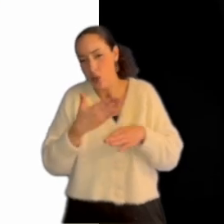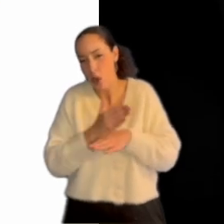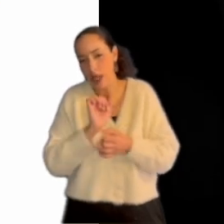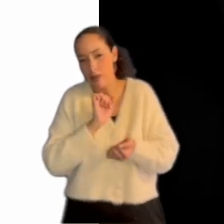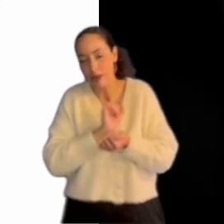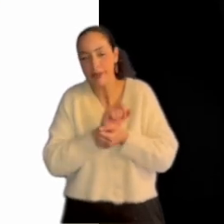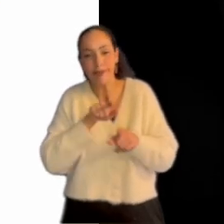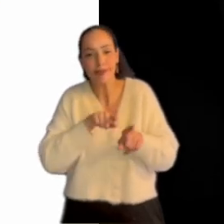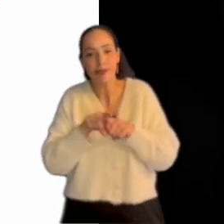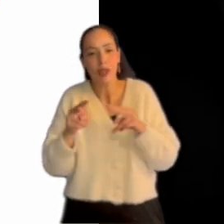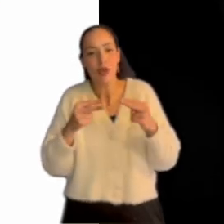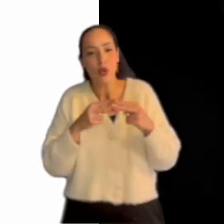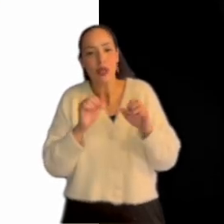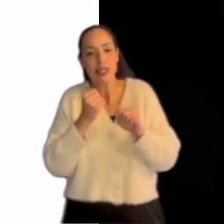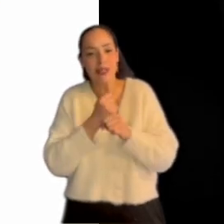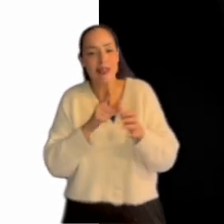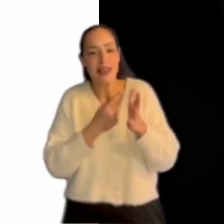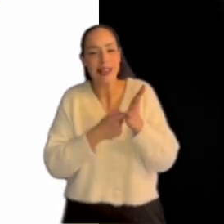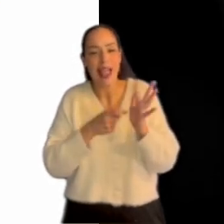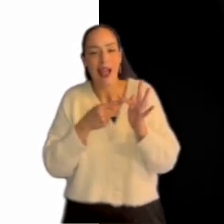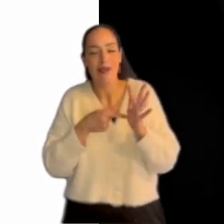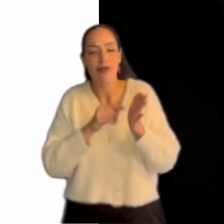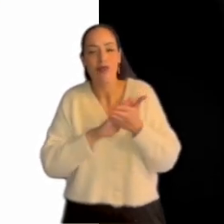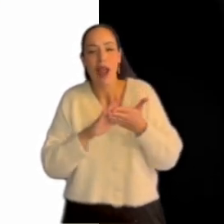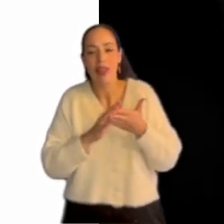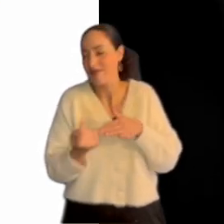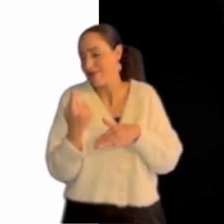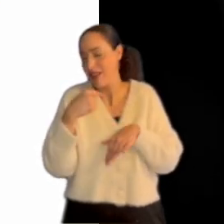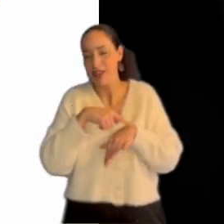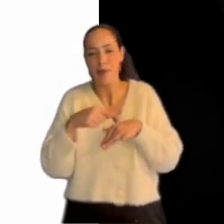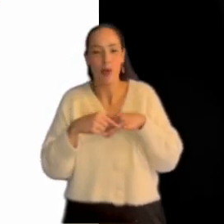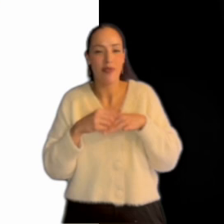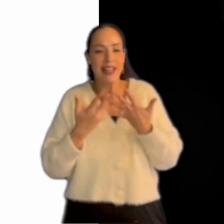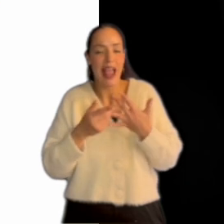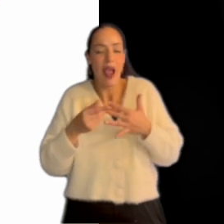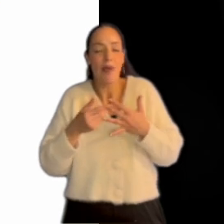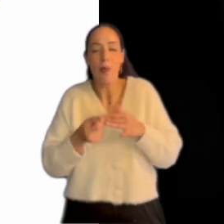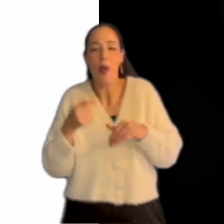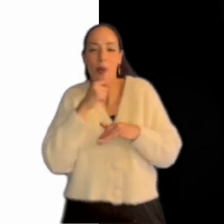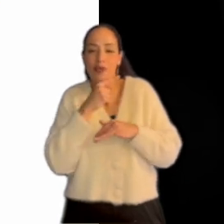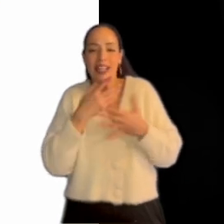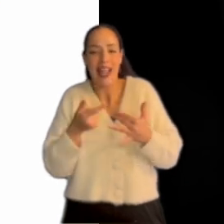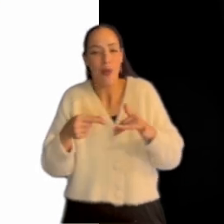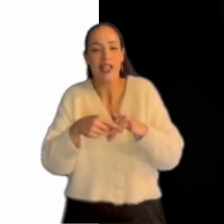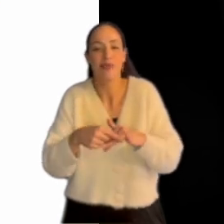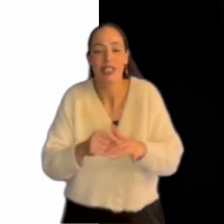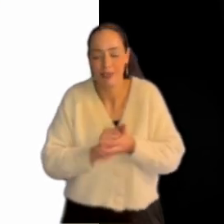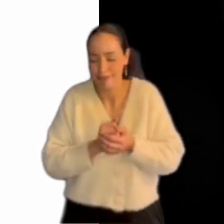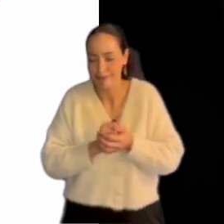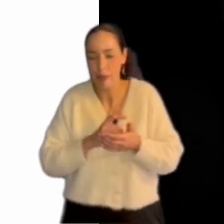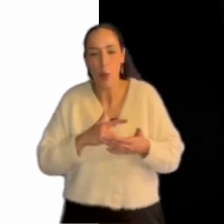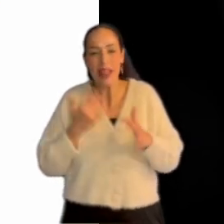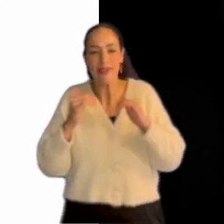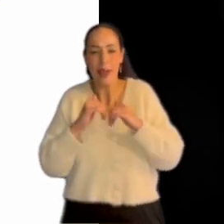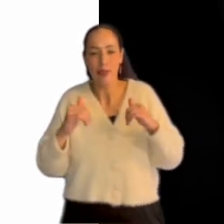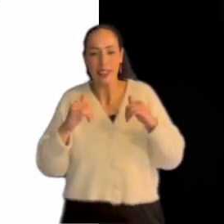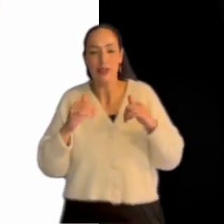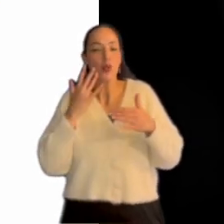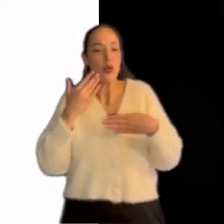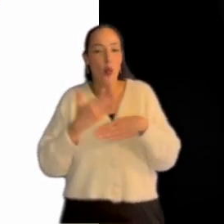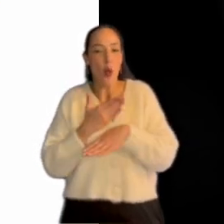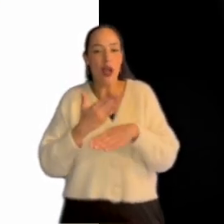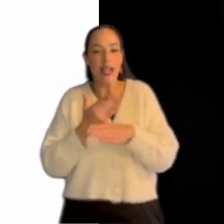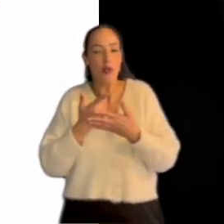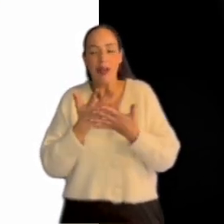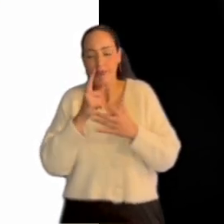husband. We lived separately and during the working week had little contact, in part because of the rules around mobile phones in the prison. We had